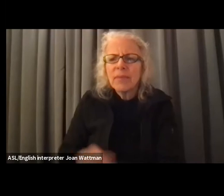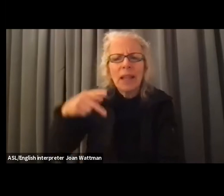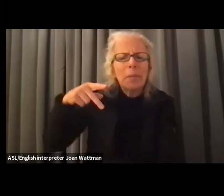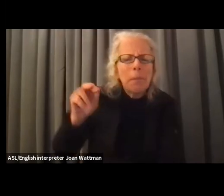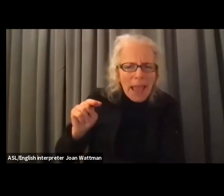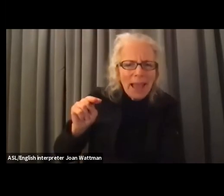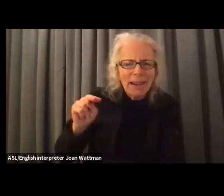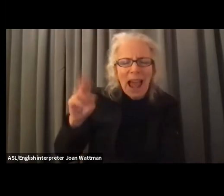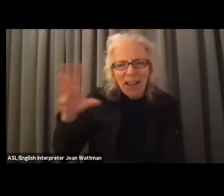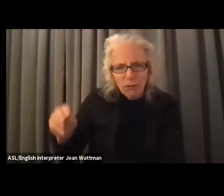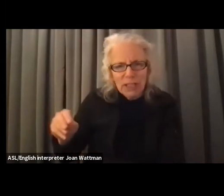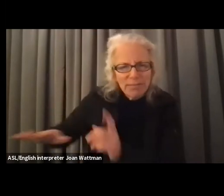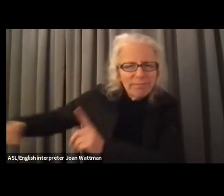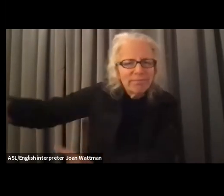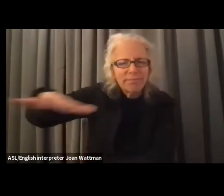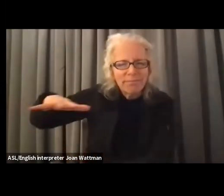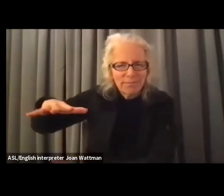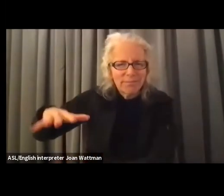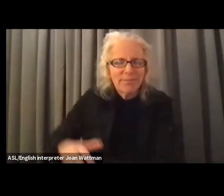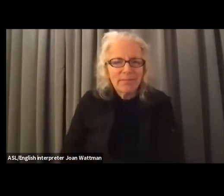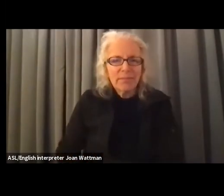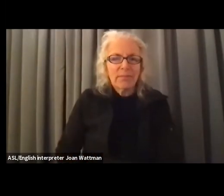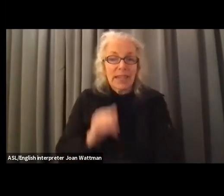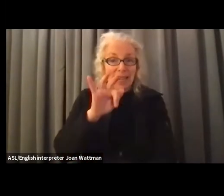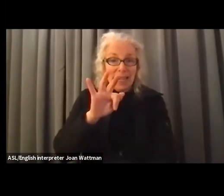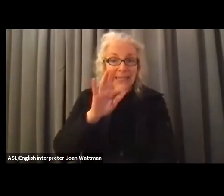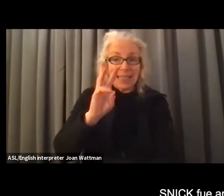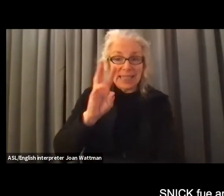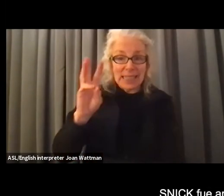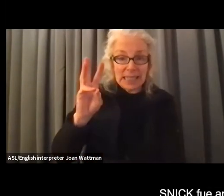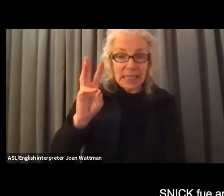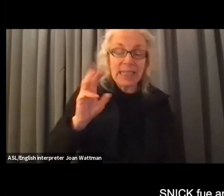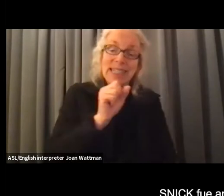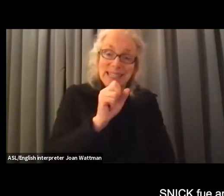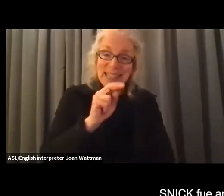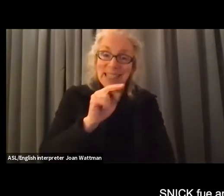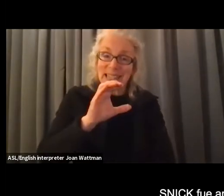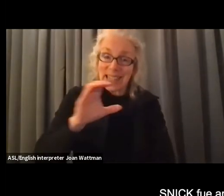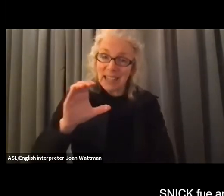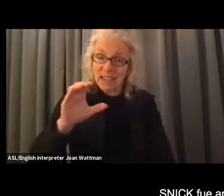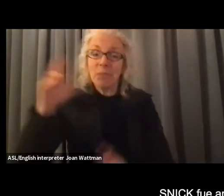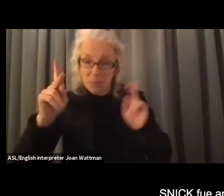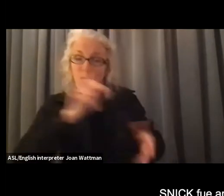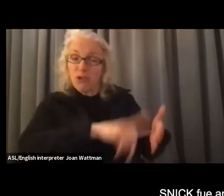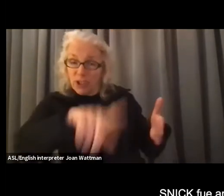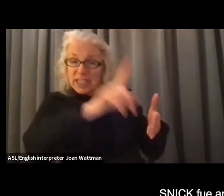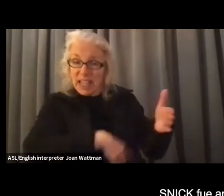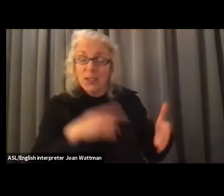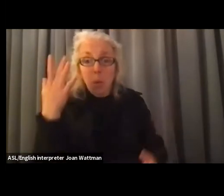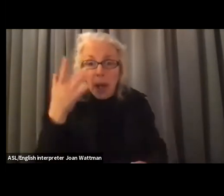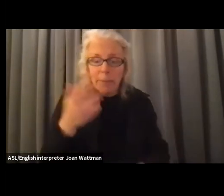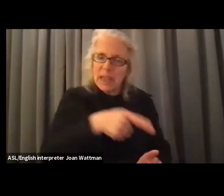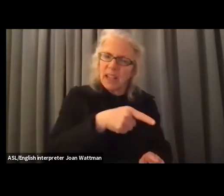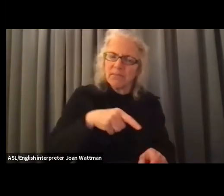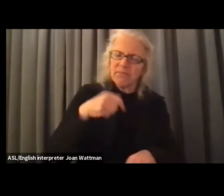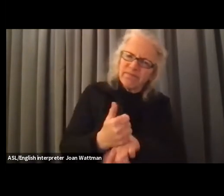Pan-Africanism on the continent. In 1966, SNCC was widely criticized for taking a principled stand against